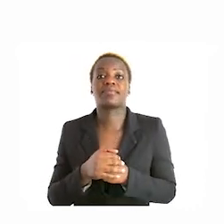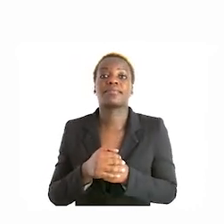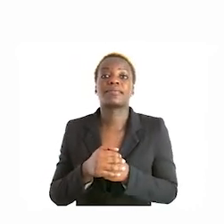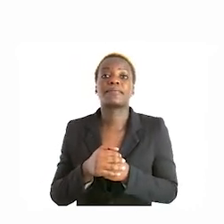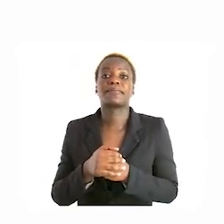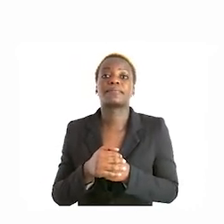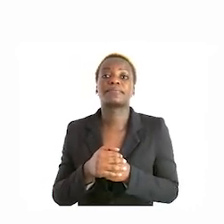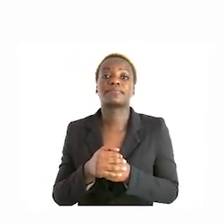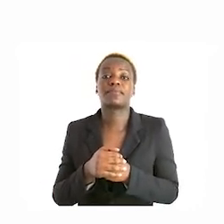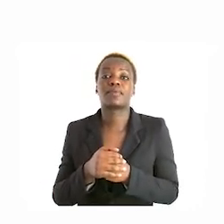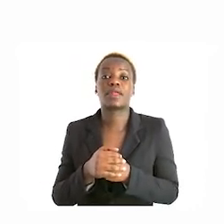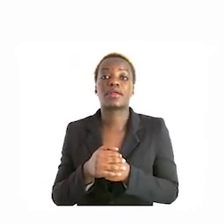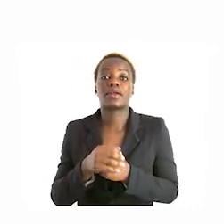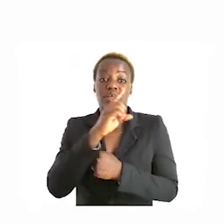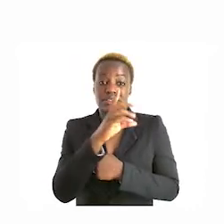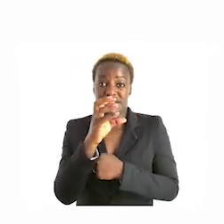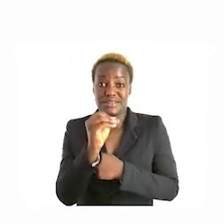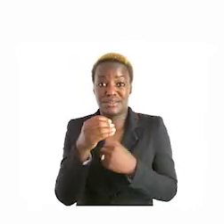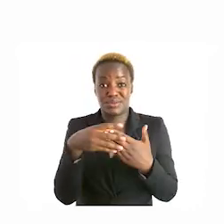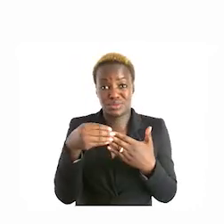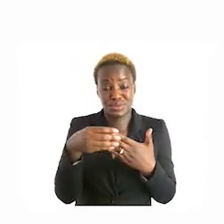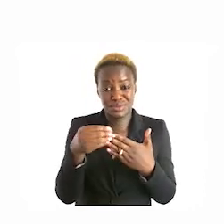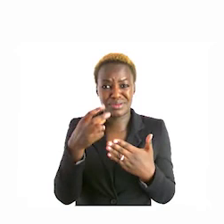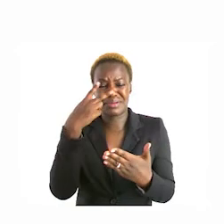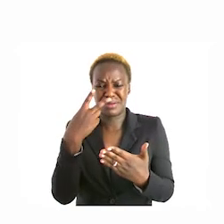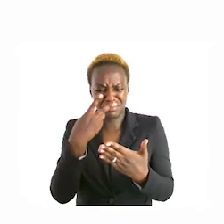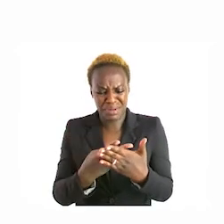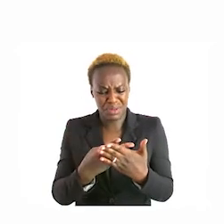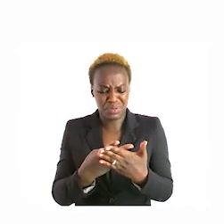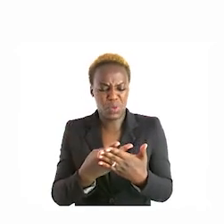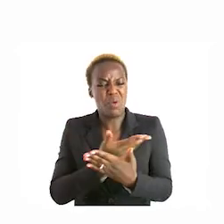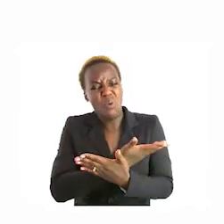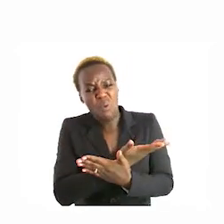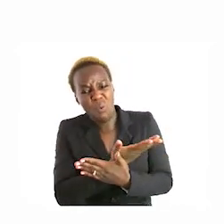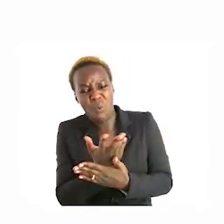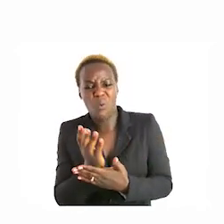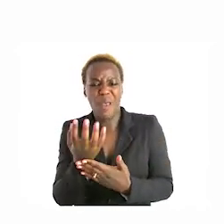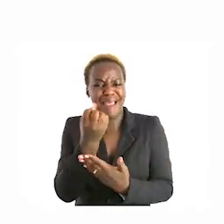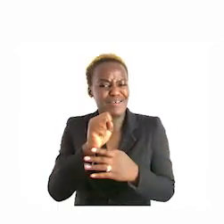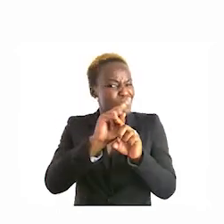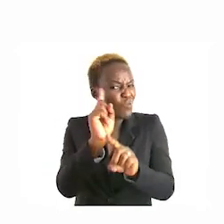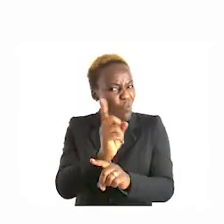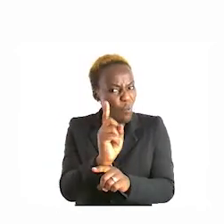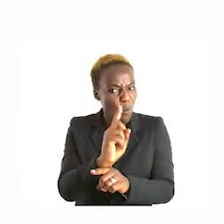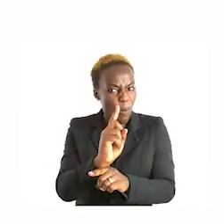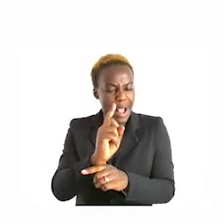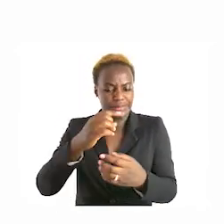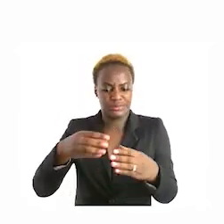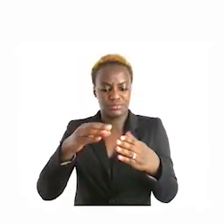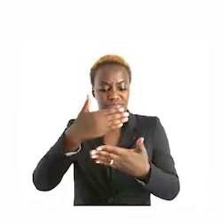the $10 note, you have to look on everything that is on the $10 note.